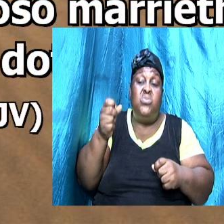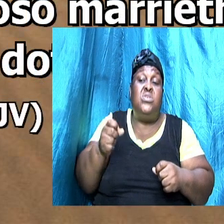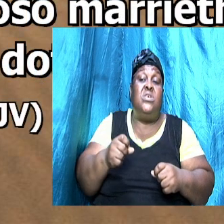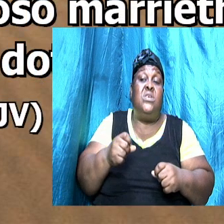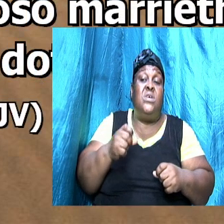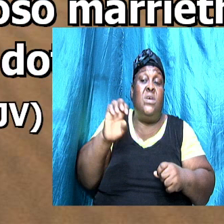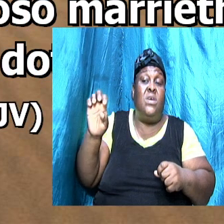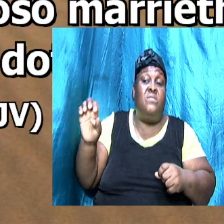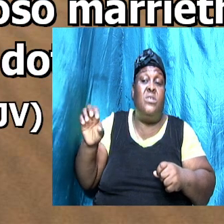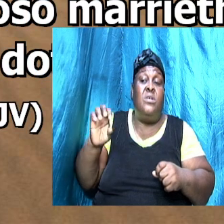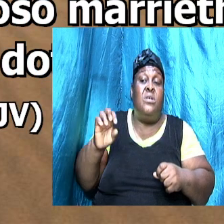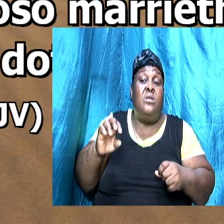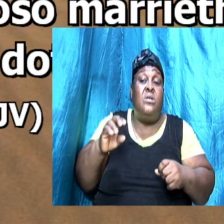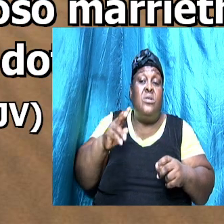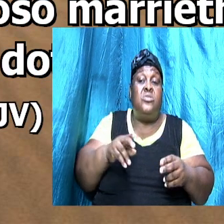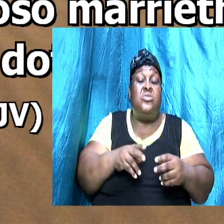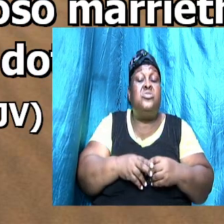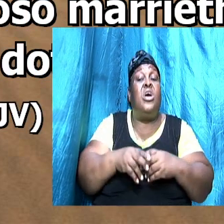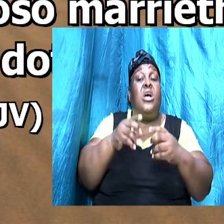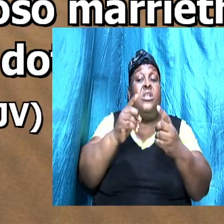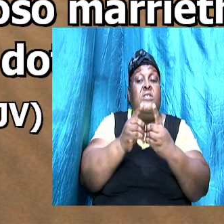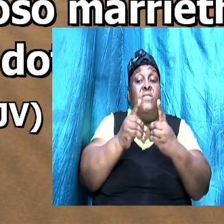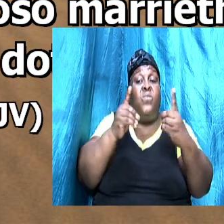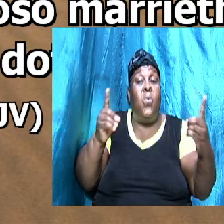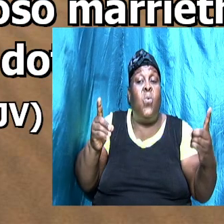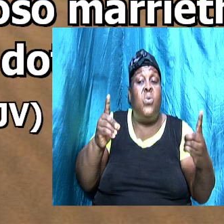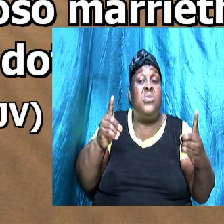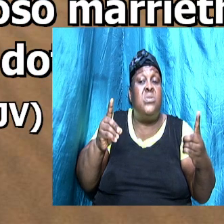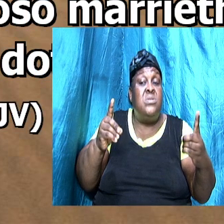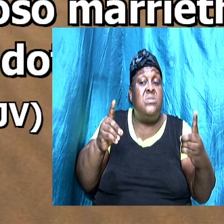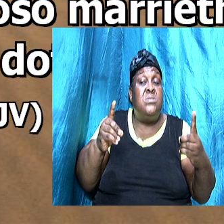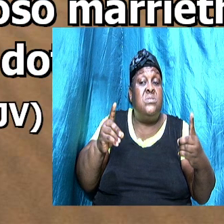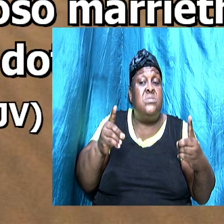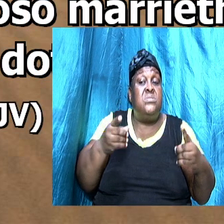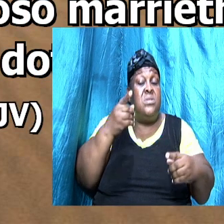whosoever shall put away his wife,